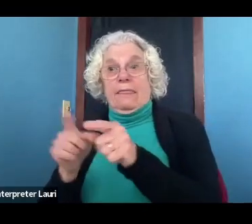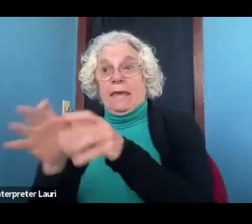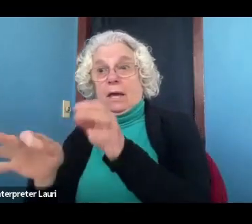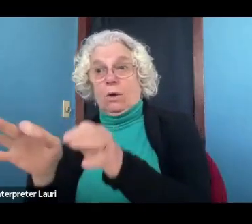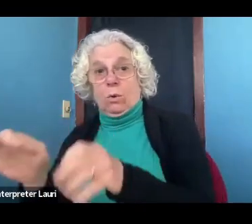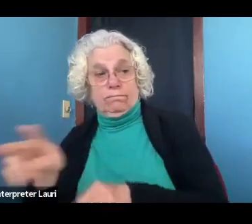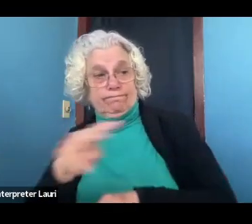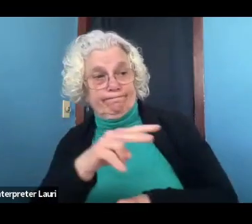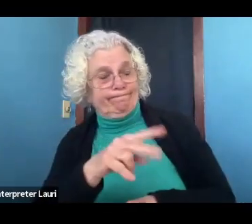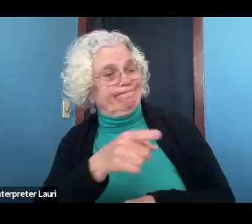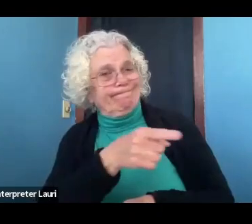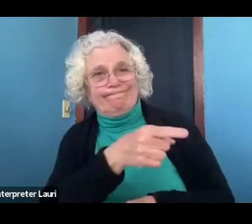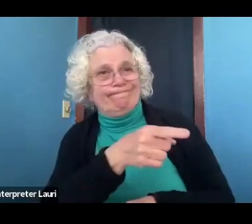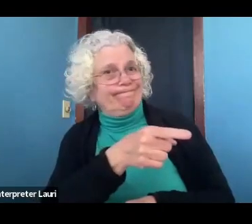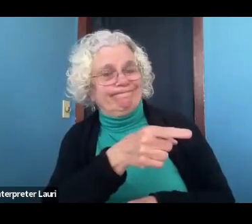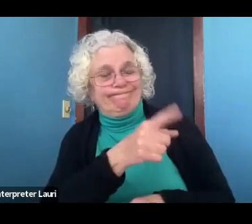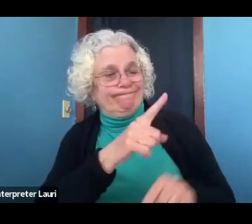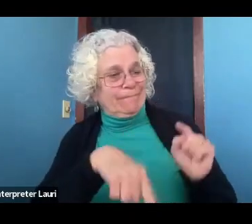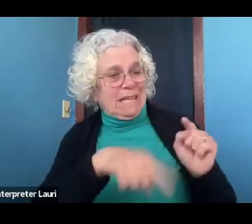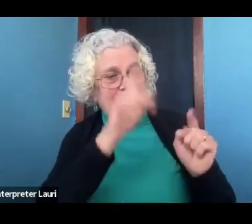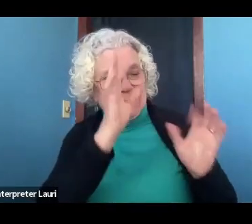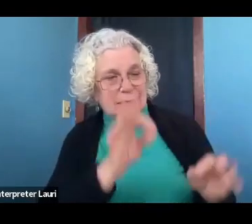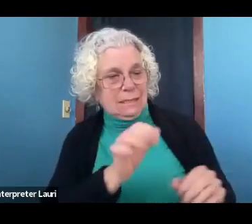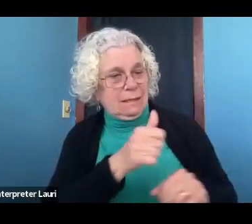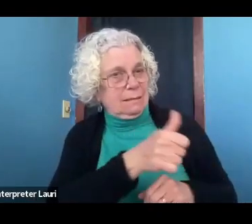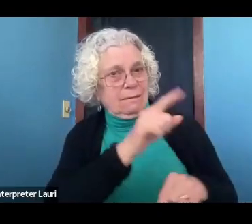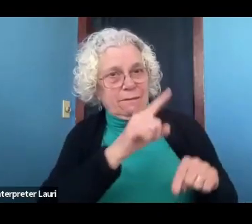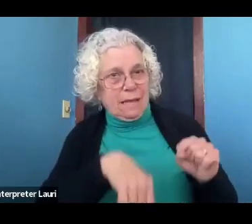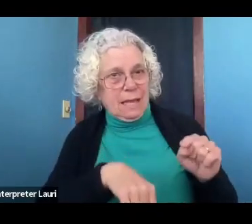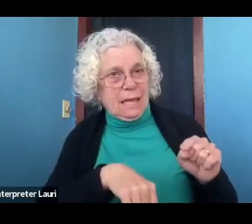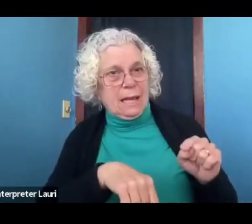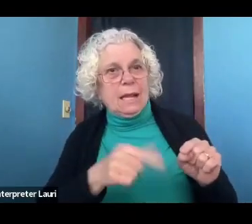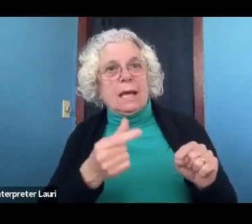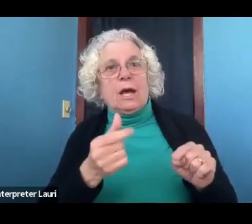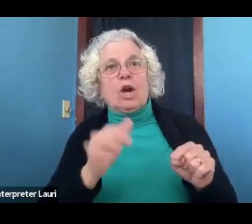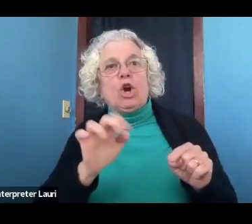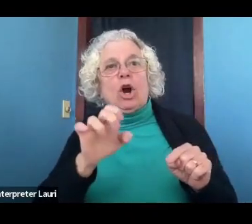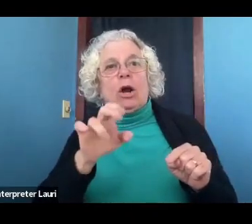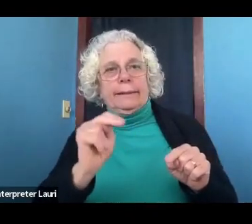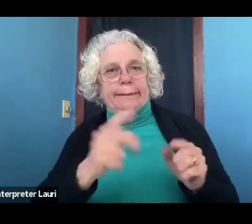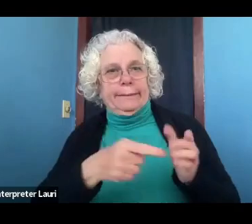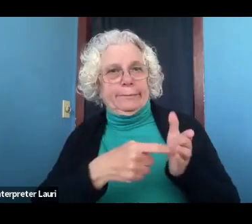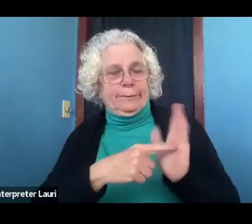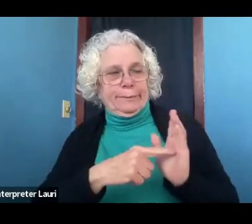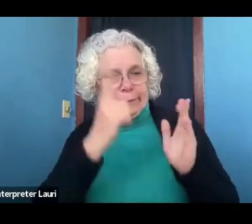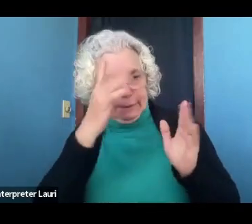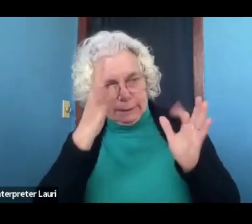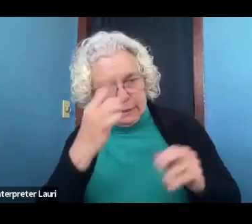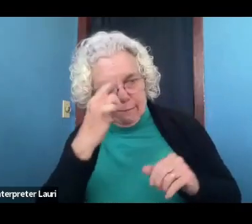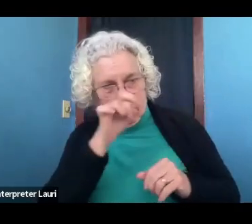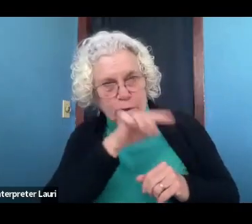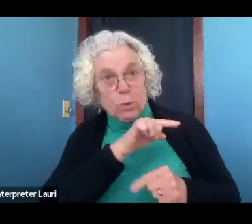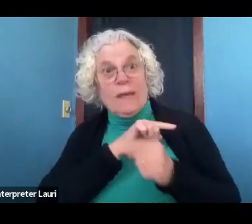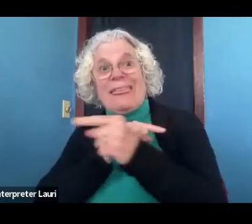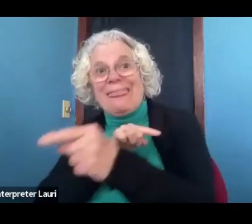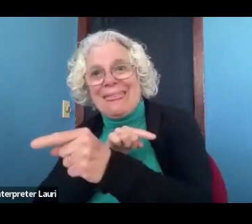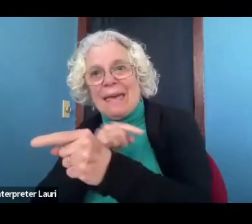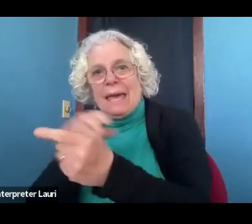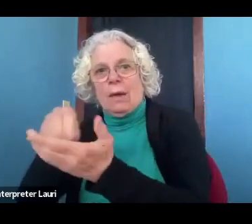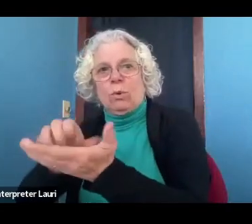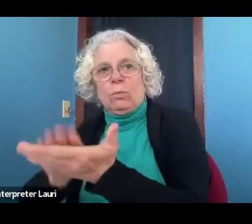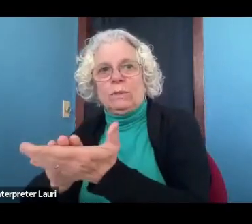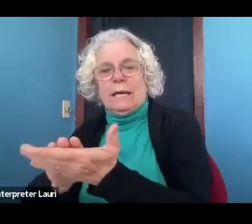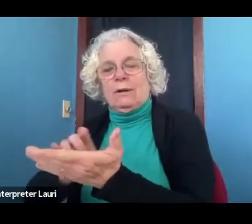are incapacitated and need a guardianship, they're going to name your healthcare agent as your